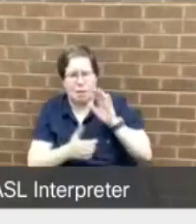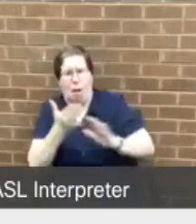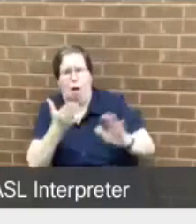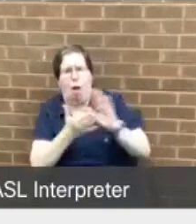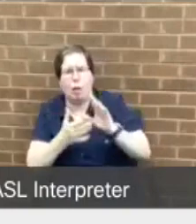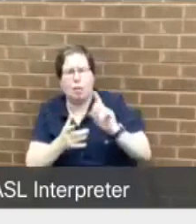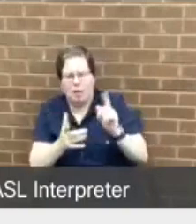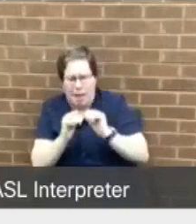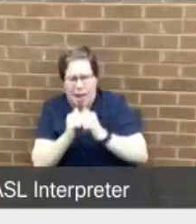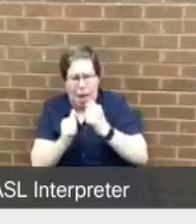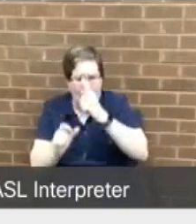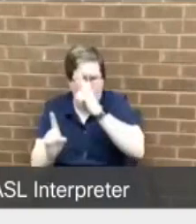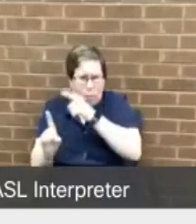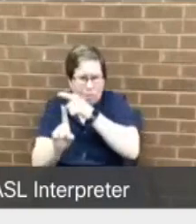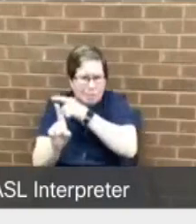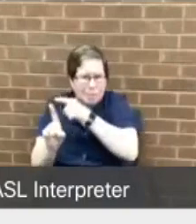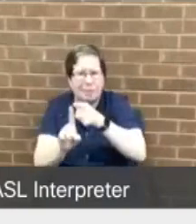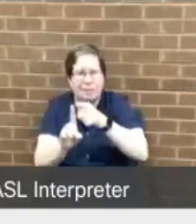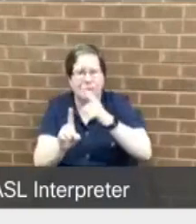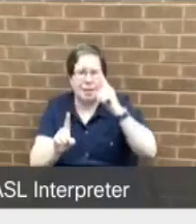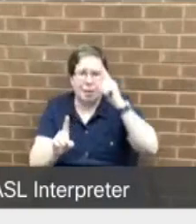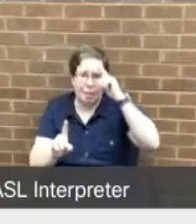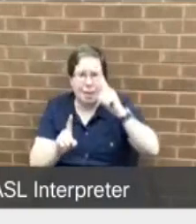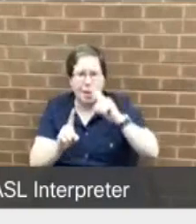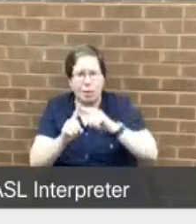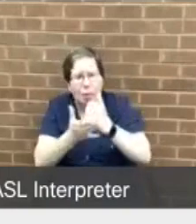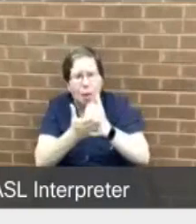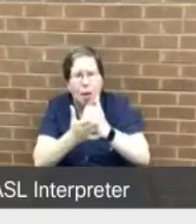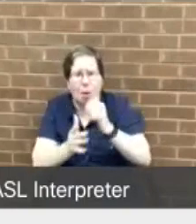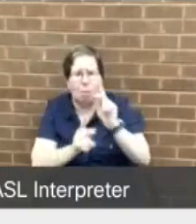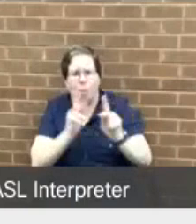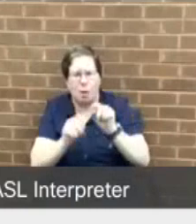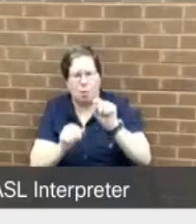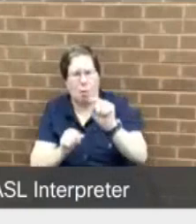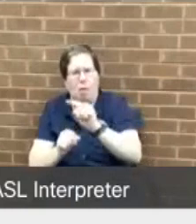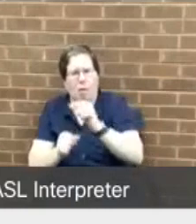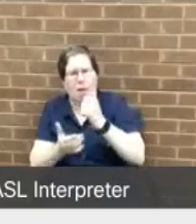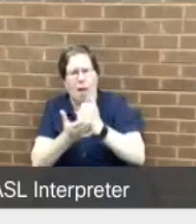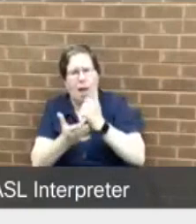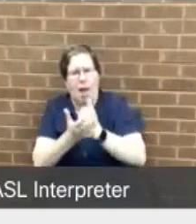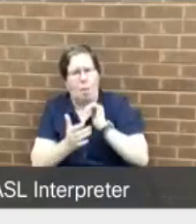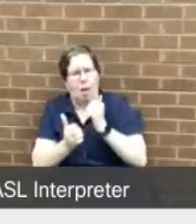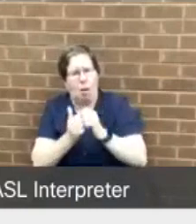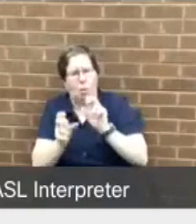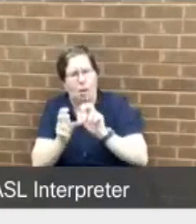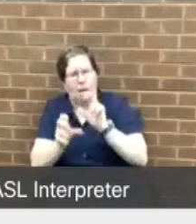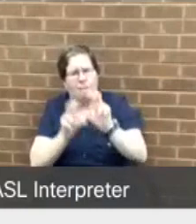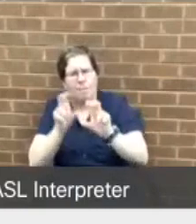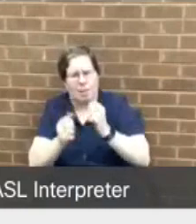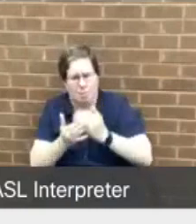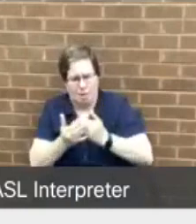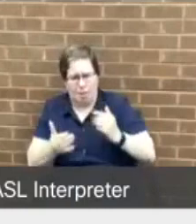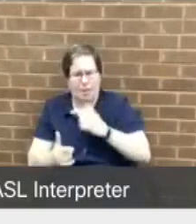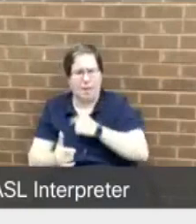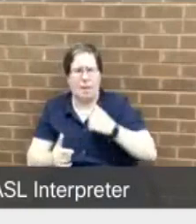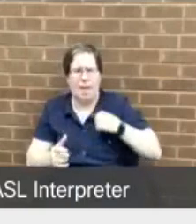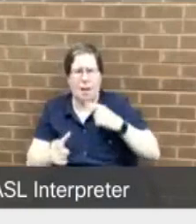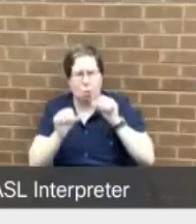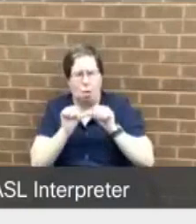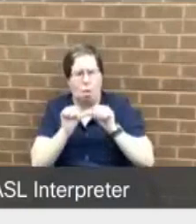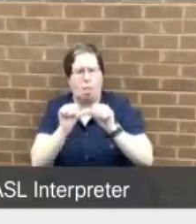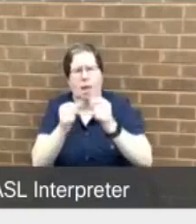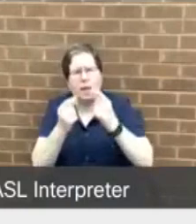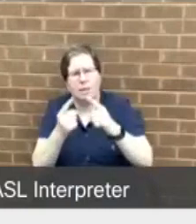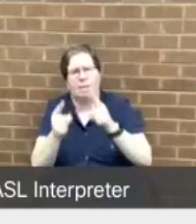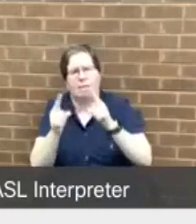and start moving ourselves and our constituents and our investments into things that will have more of a lasting effect, more